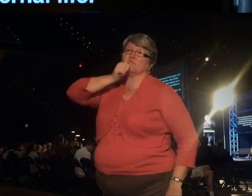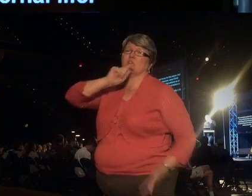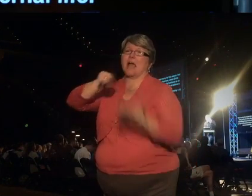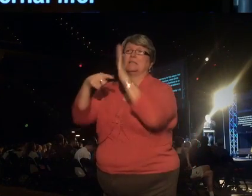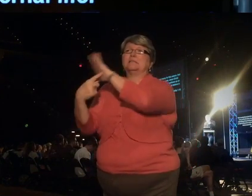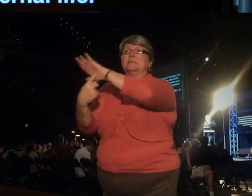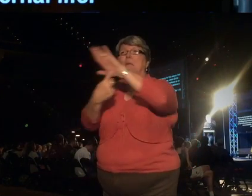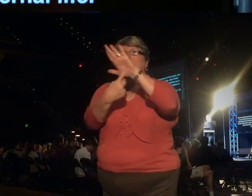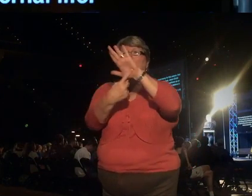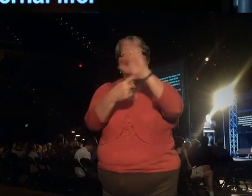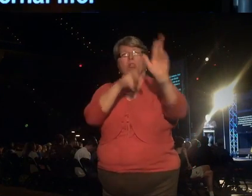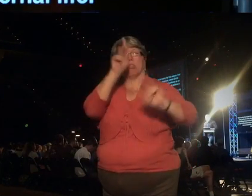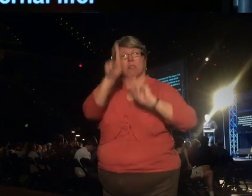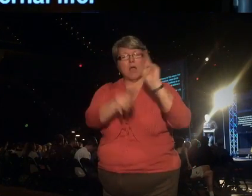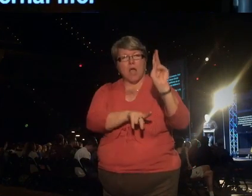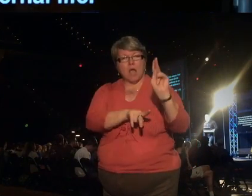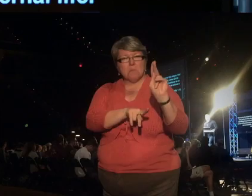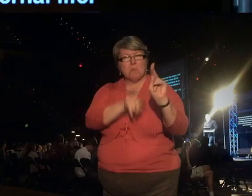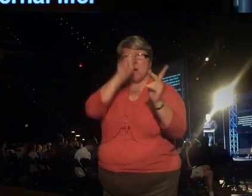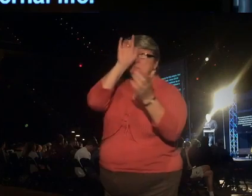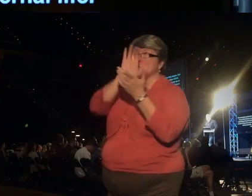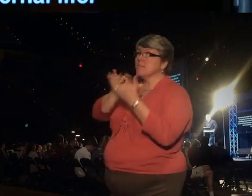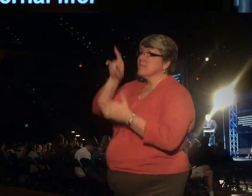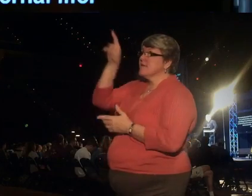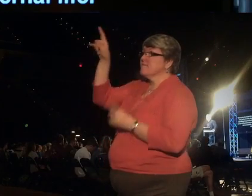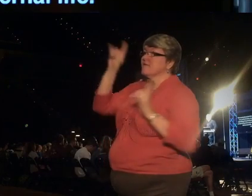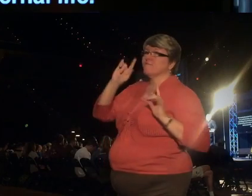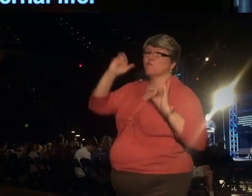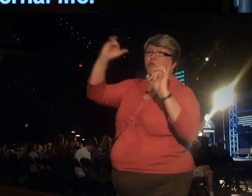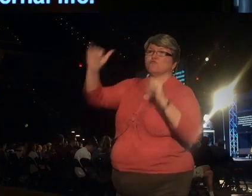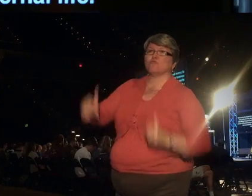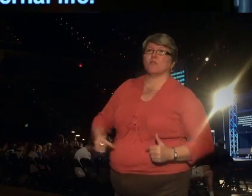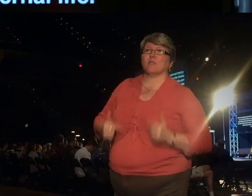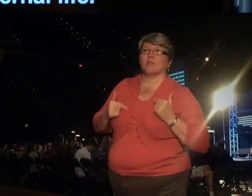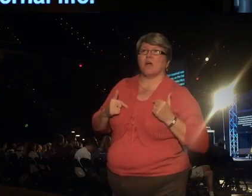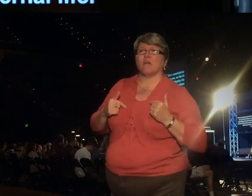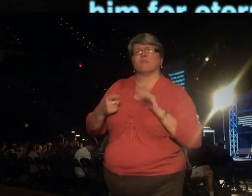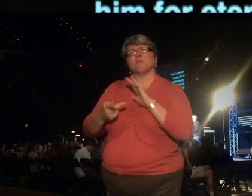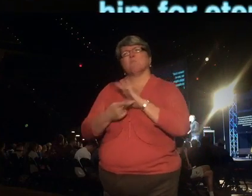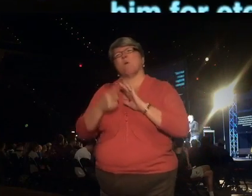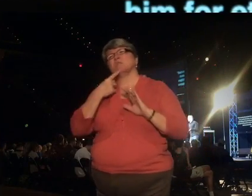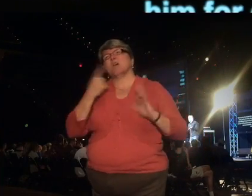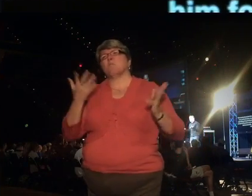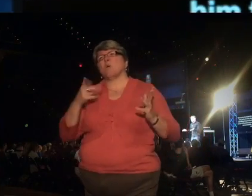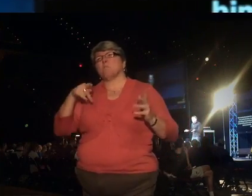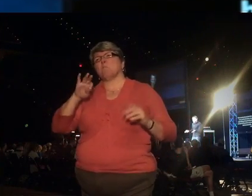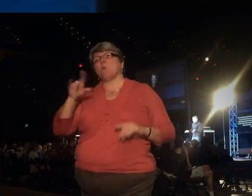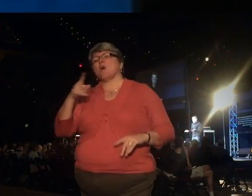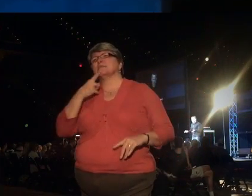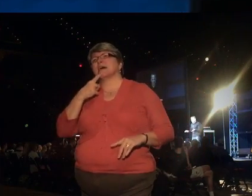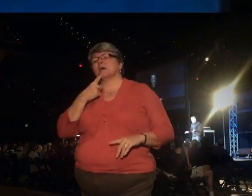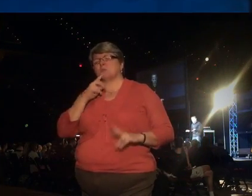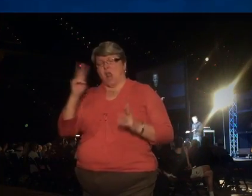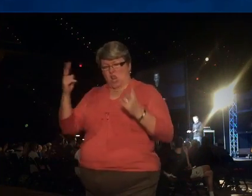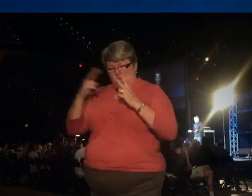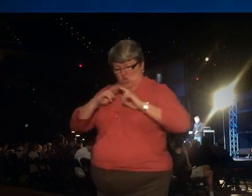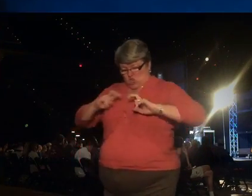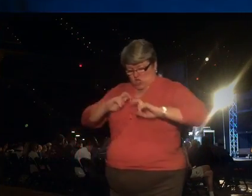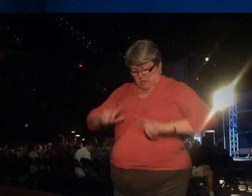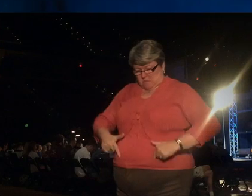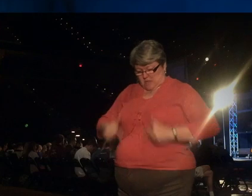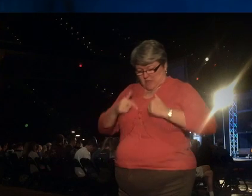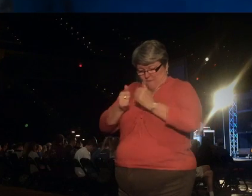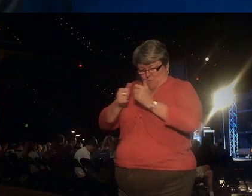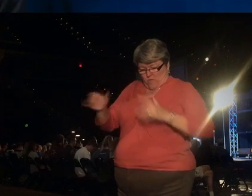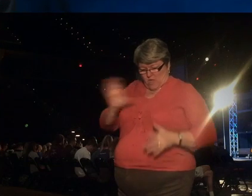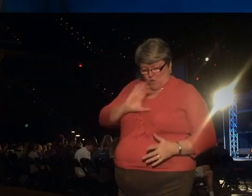believe in him for eternal life. What's Paul saying? He said, when I looked at my life apart from Christ, he